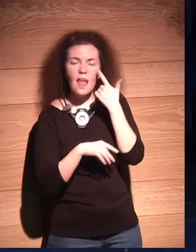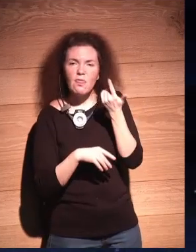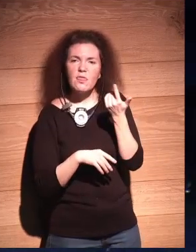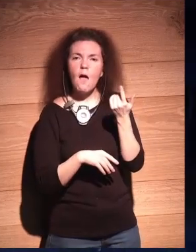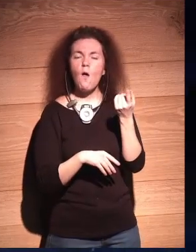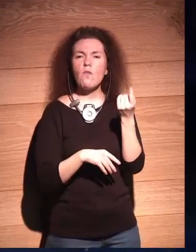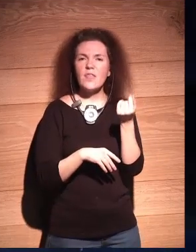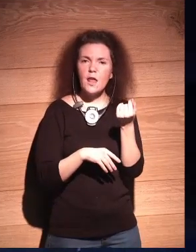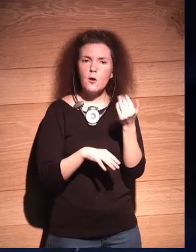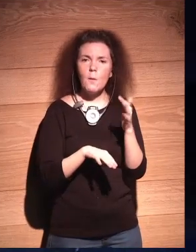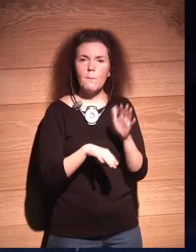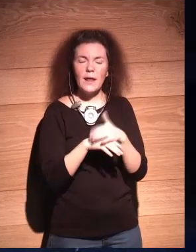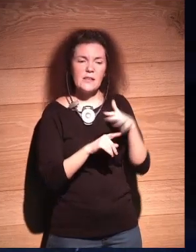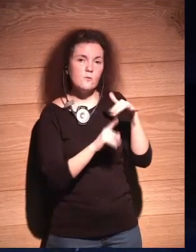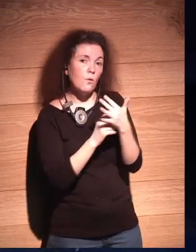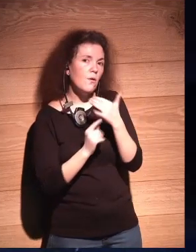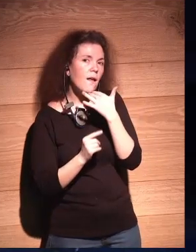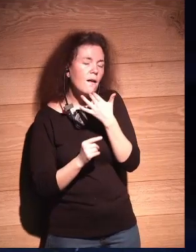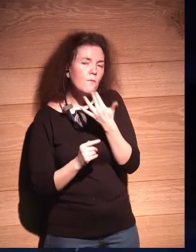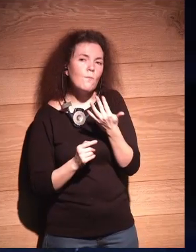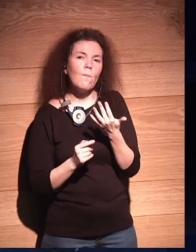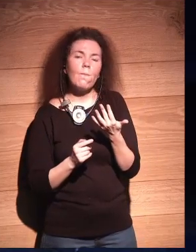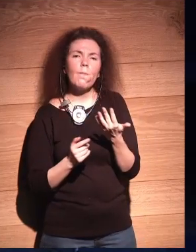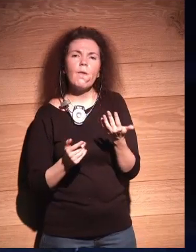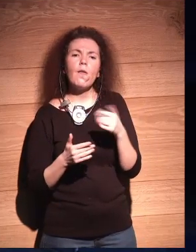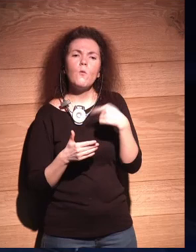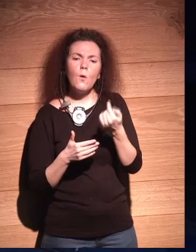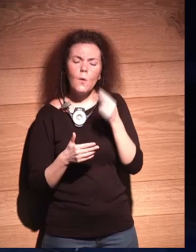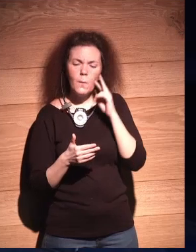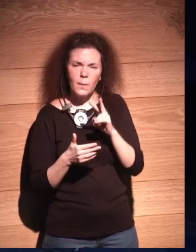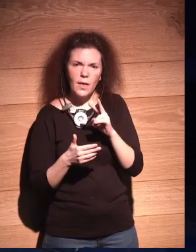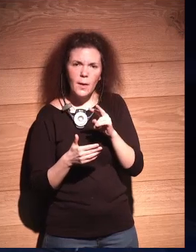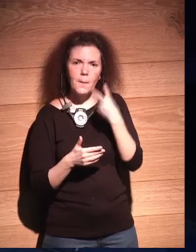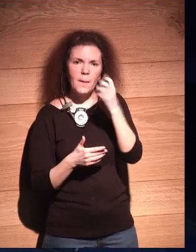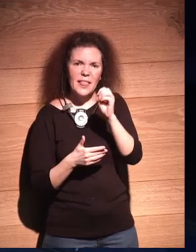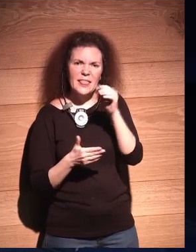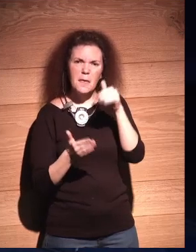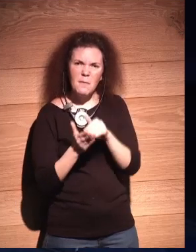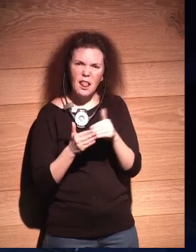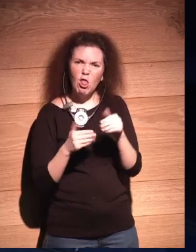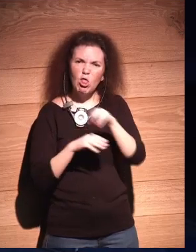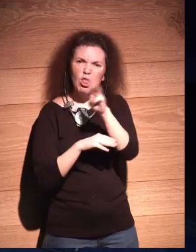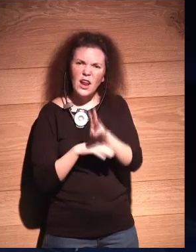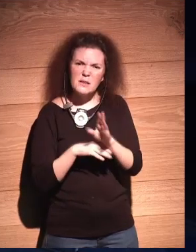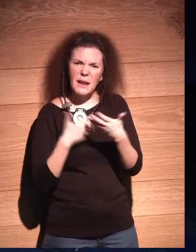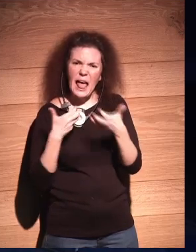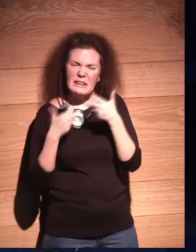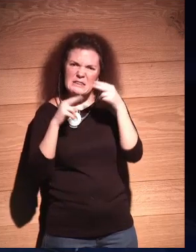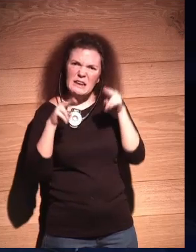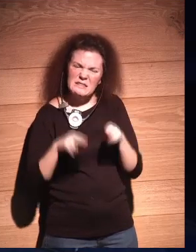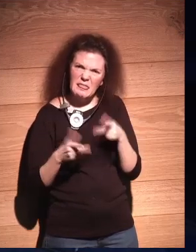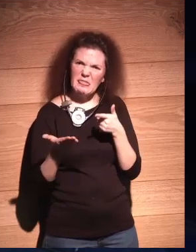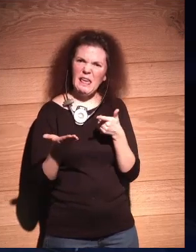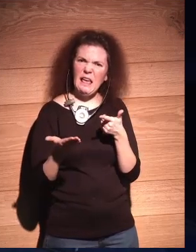situations, and then they're looking $20,000 for an artist in residence. This is an outrage,